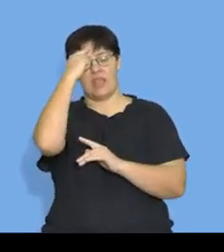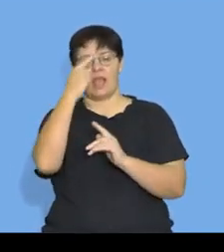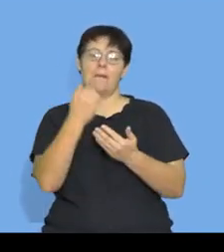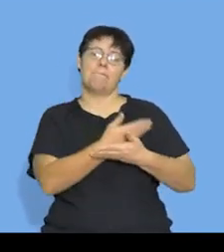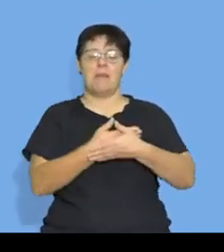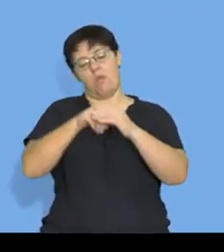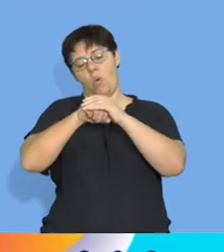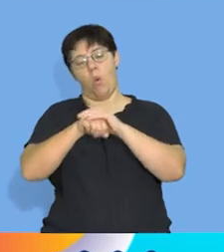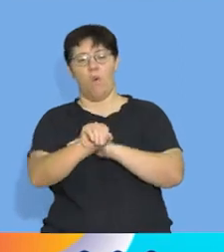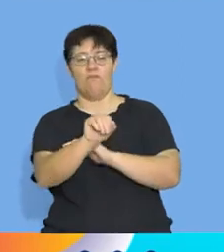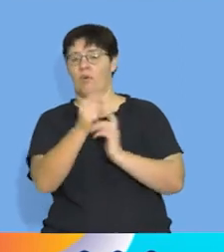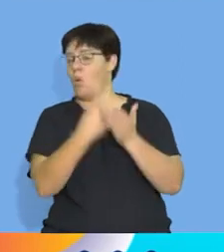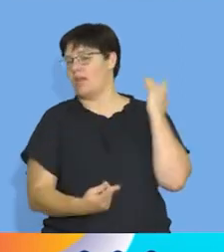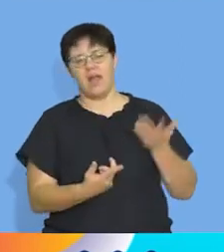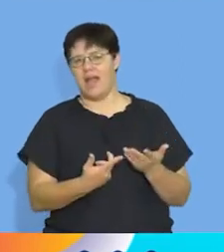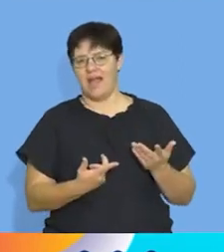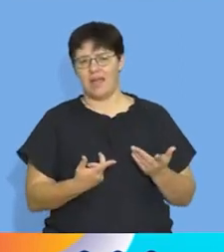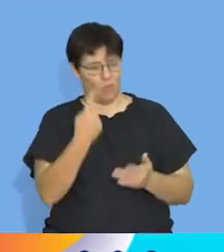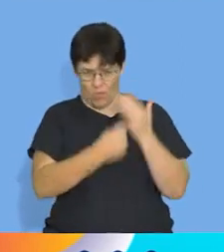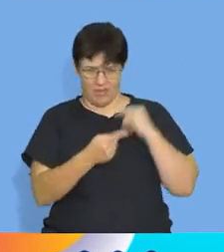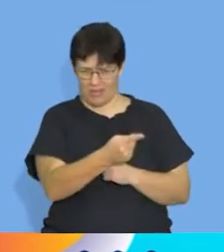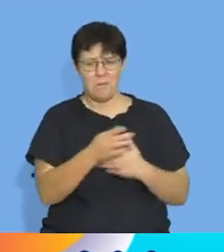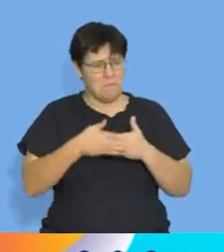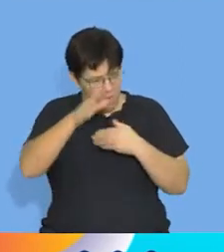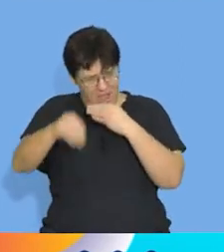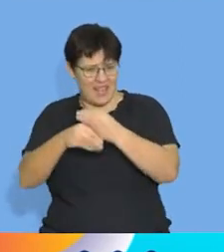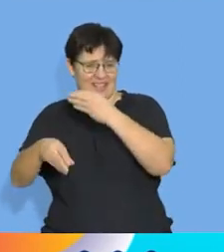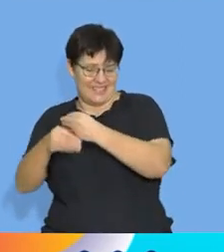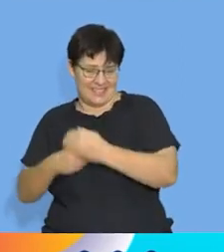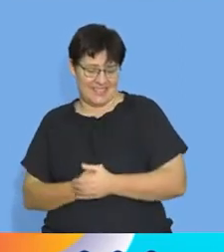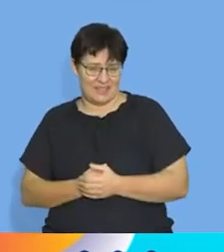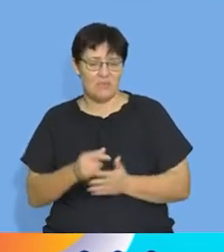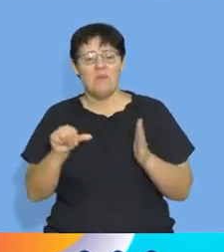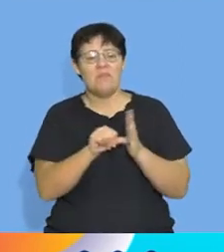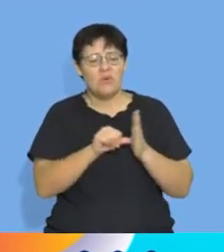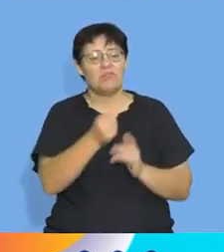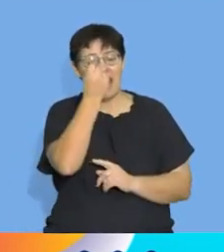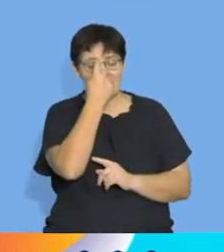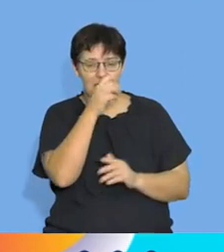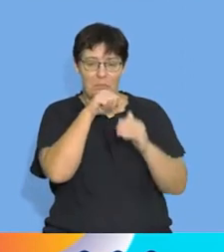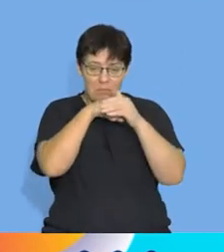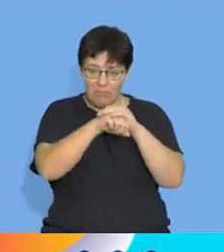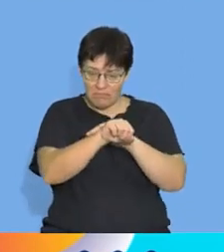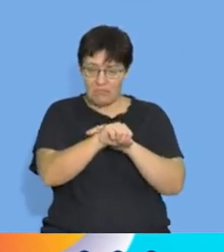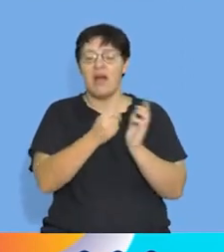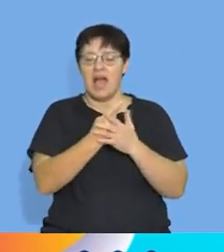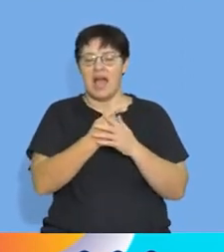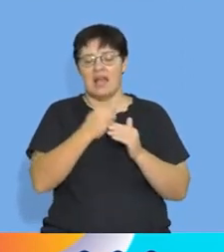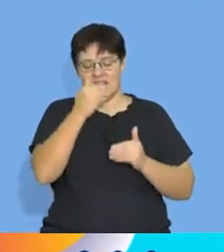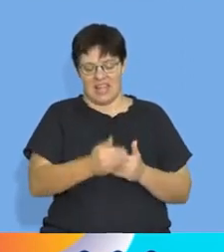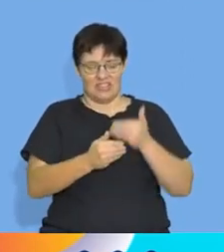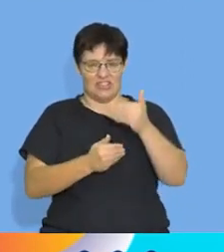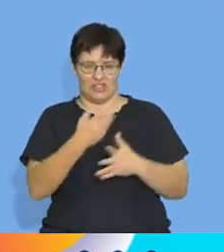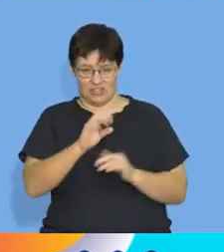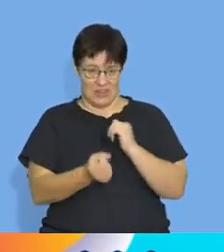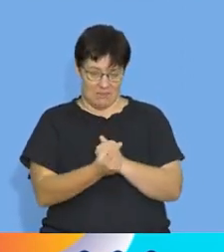of the baby. It's more than that, guys. So it's important that we understand that birth happens in different stages, which we will look